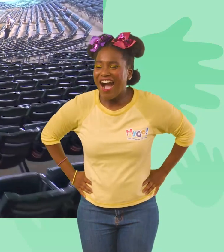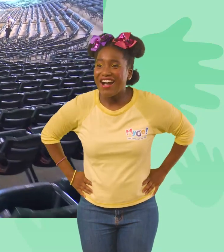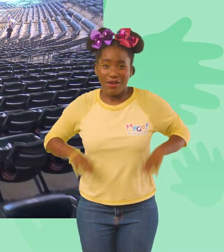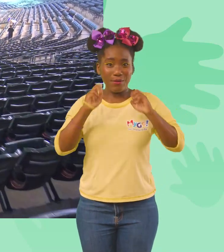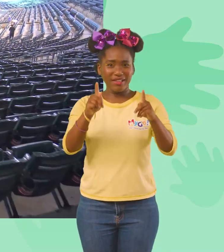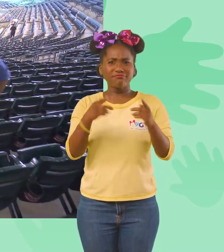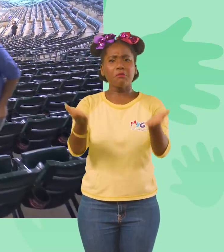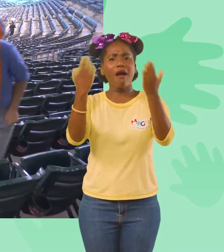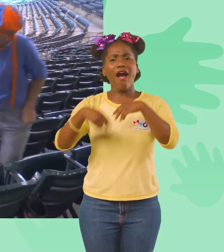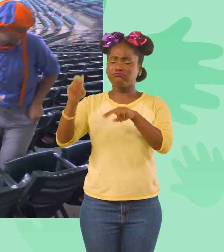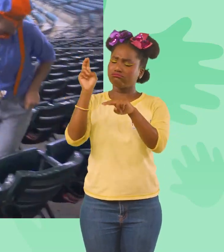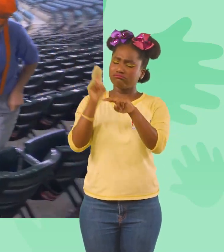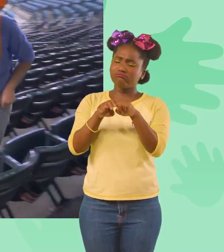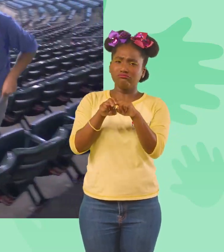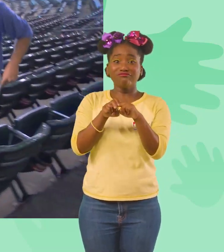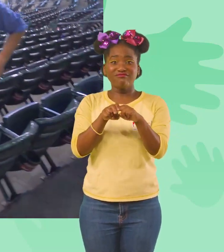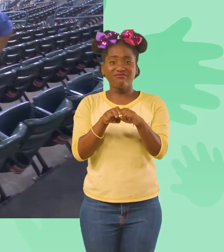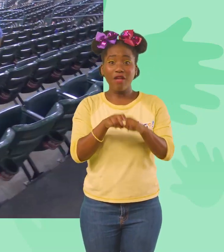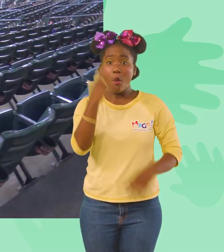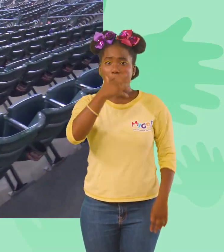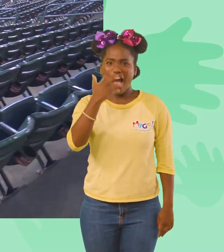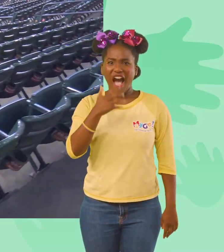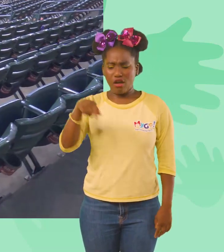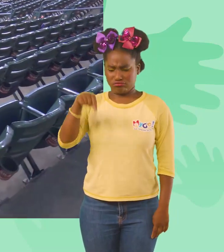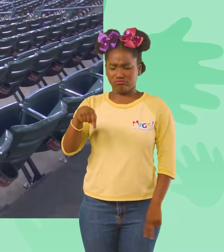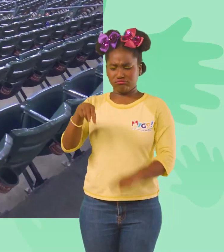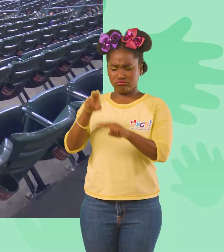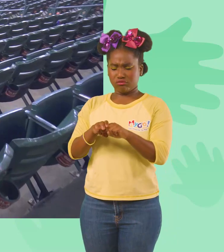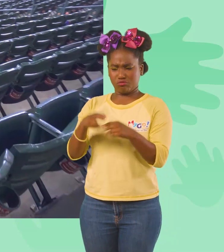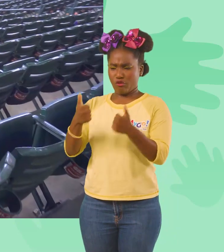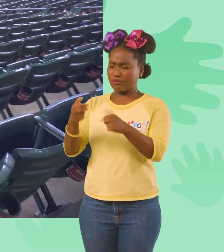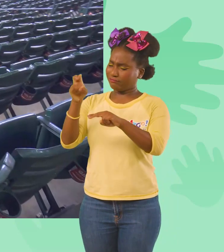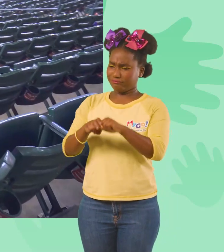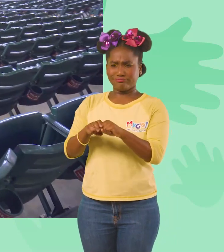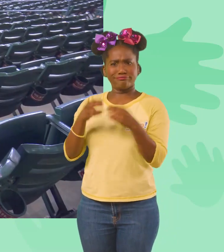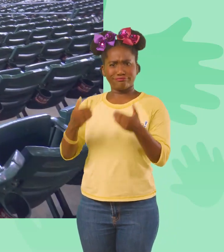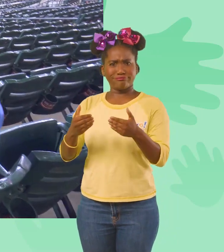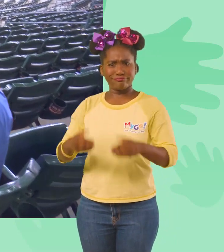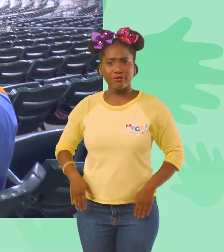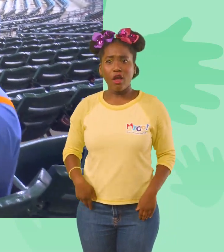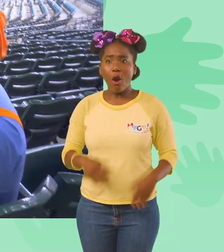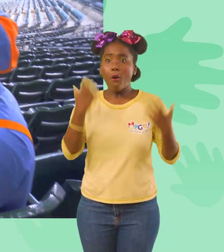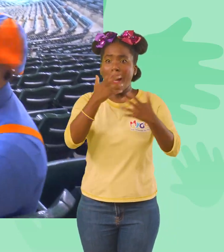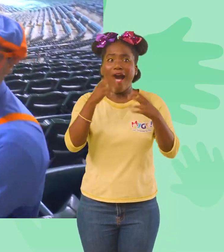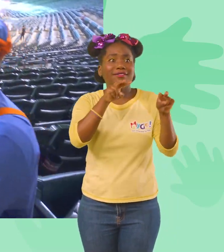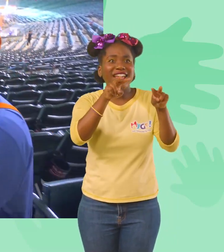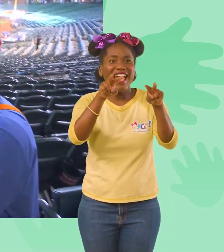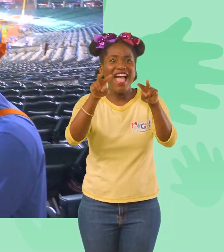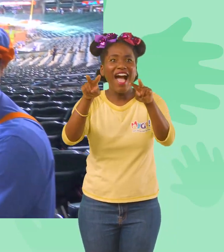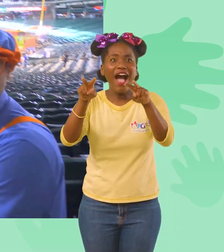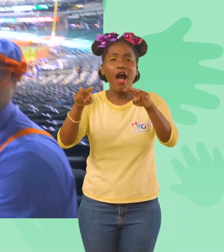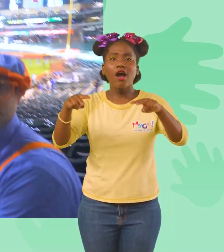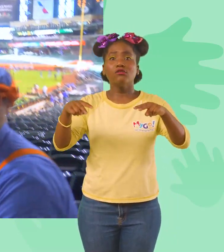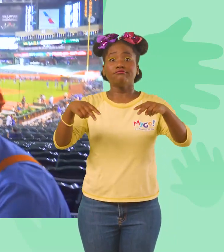Okay, let's take a seat. Ooh, this seat looks good. All right. Whoa, look, the roof